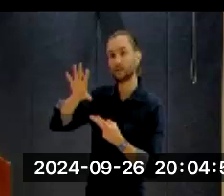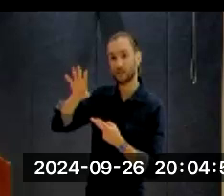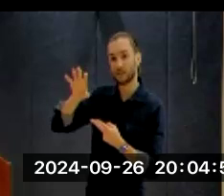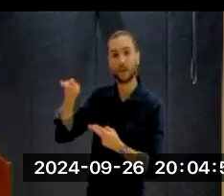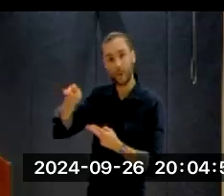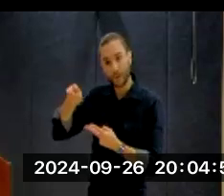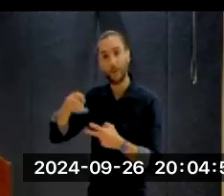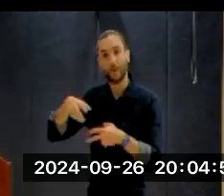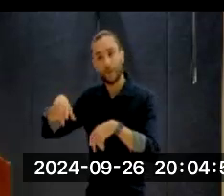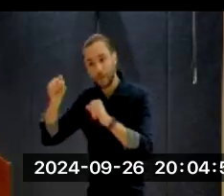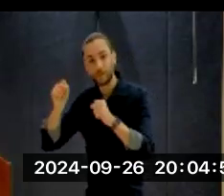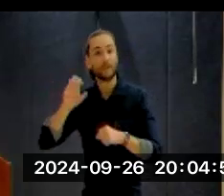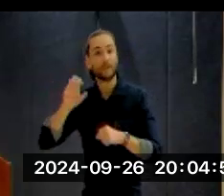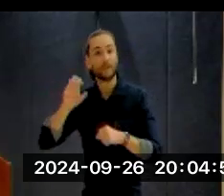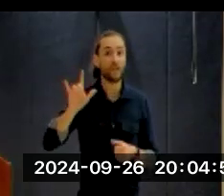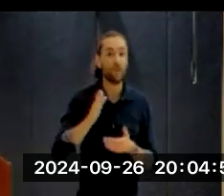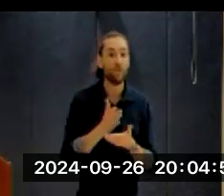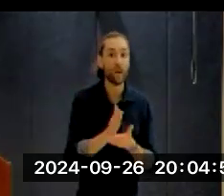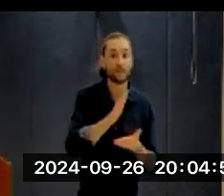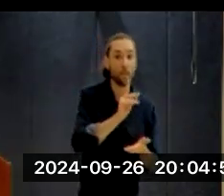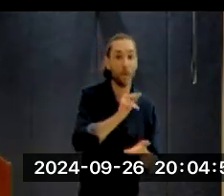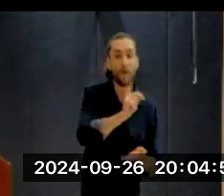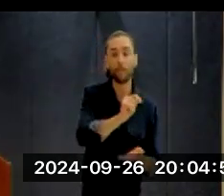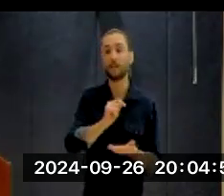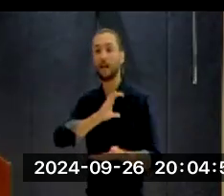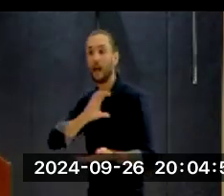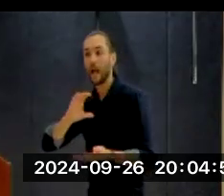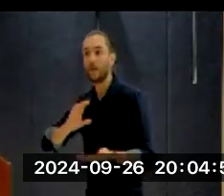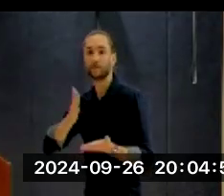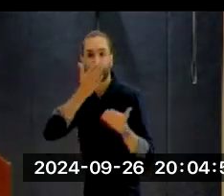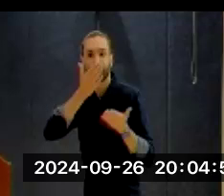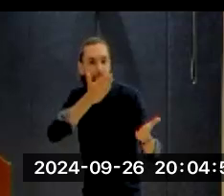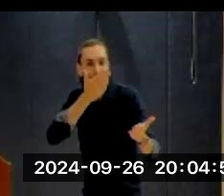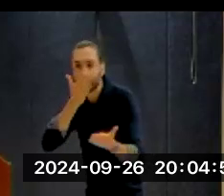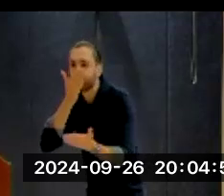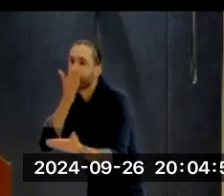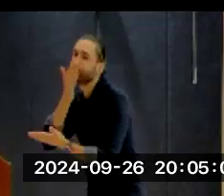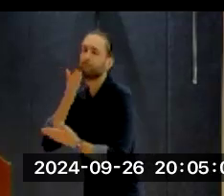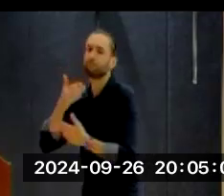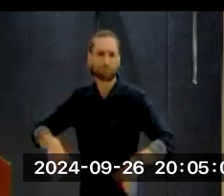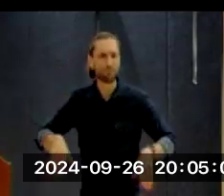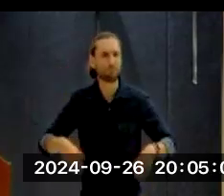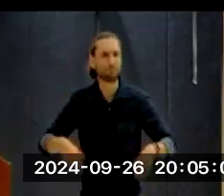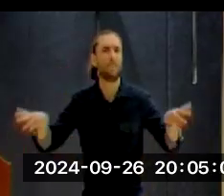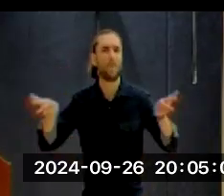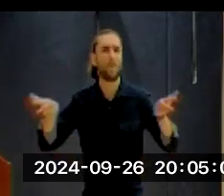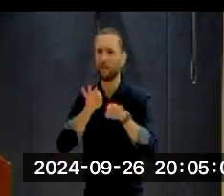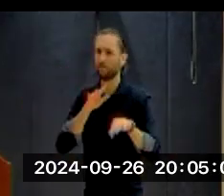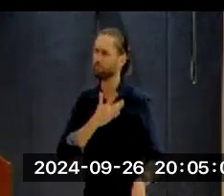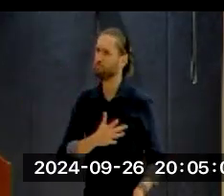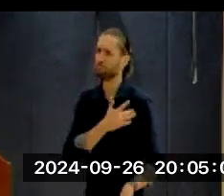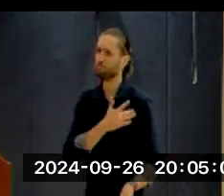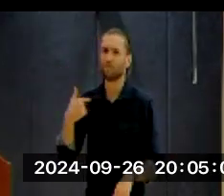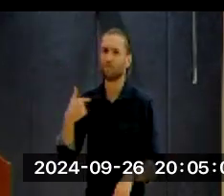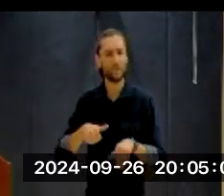want to thank the Civil Rights Department. I want to thank the council. This is so important. And I promise you, we're going to keep looking